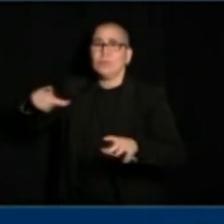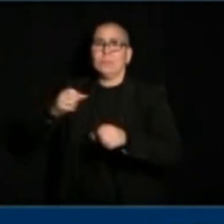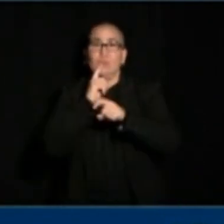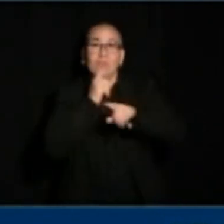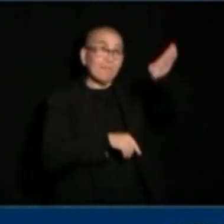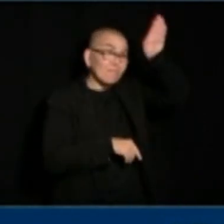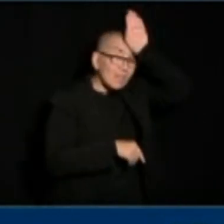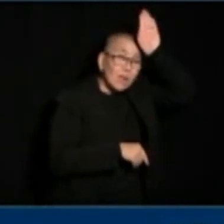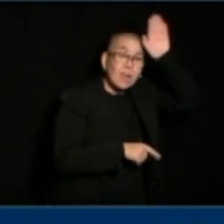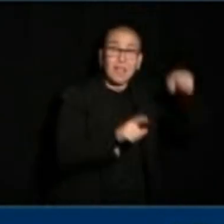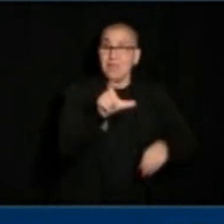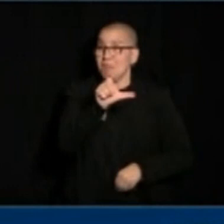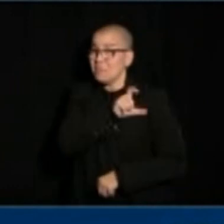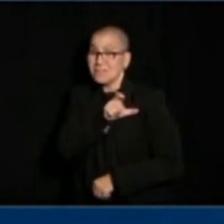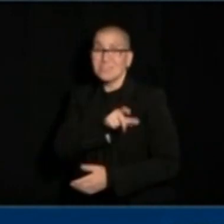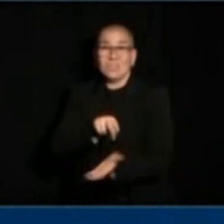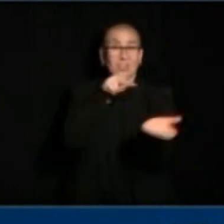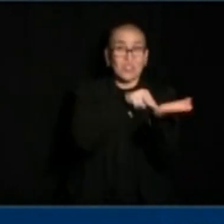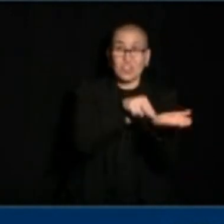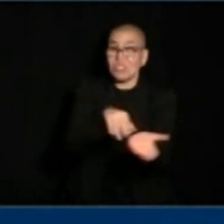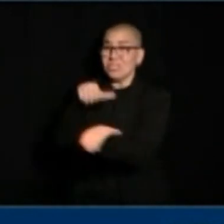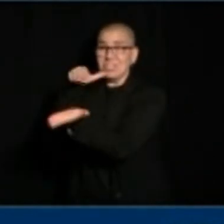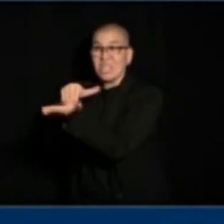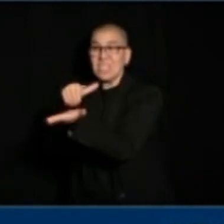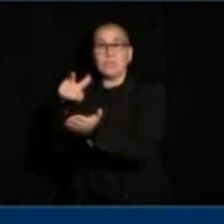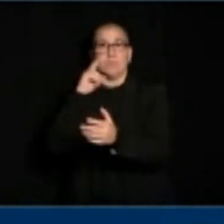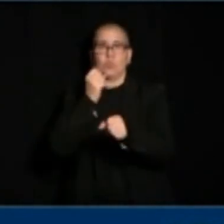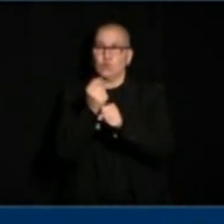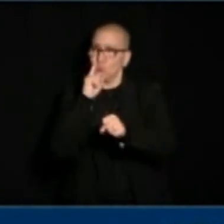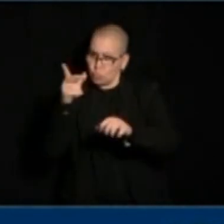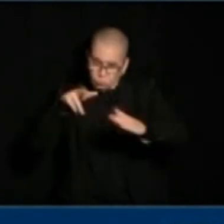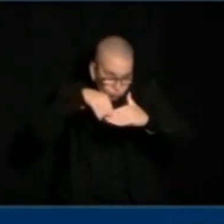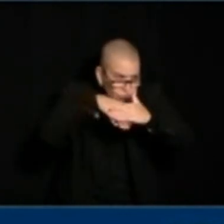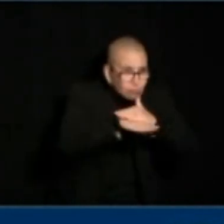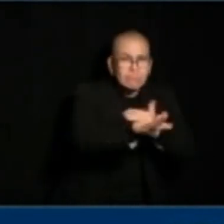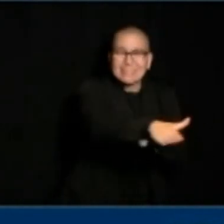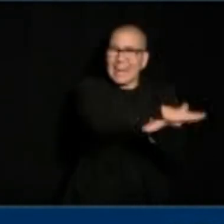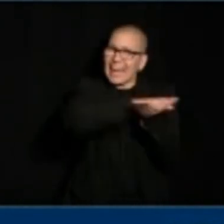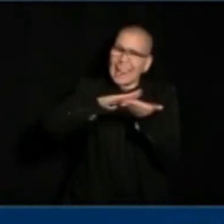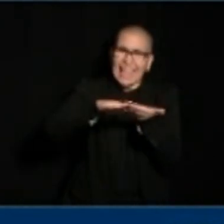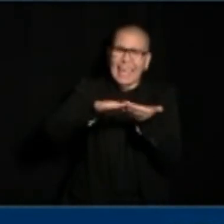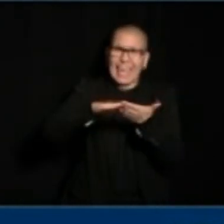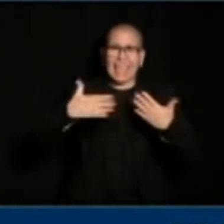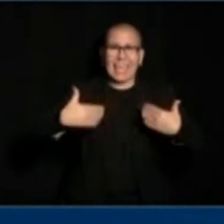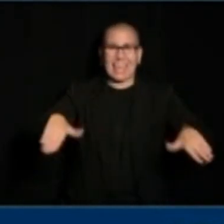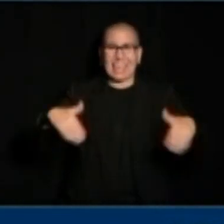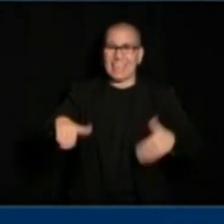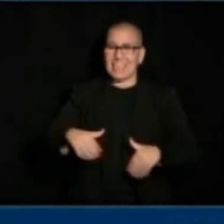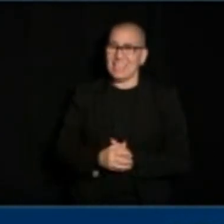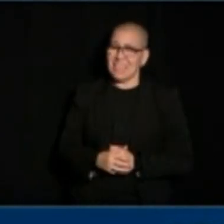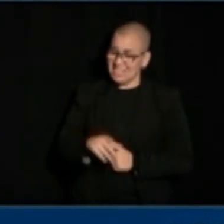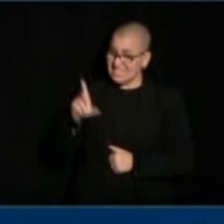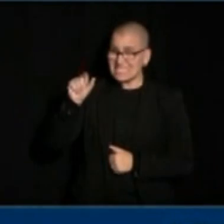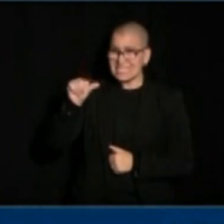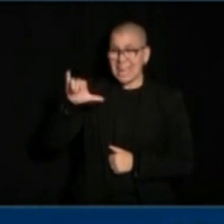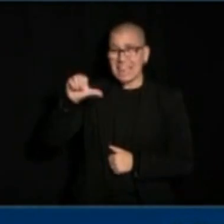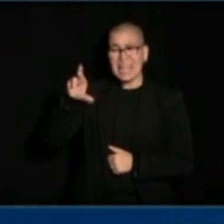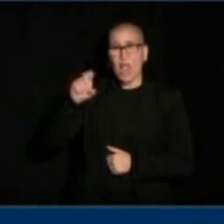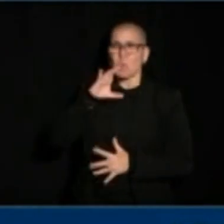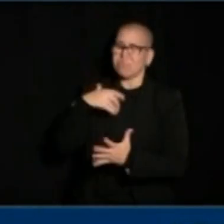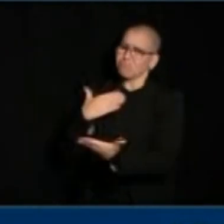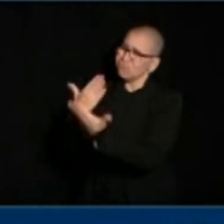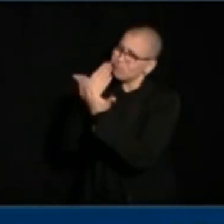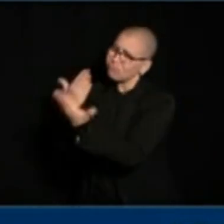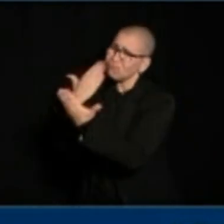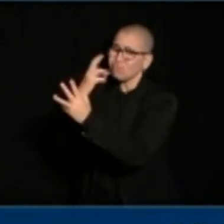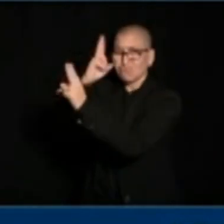safety, well-being, and growth in the middle of the pandemic with child care providers. You can go get groceries, you can